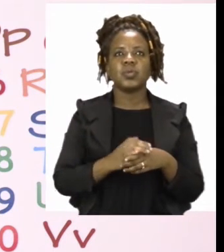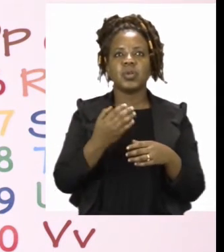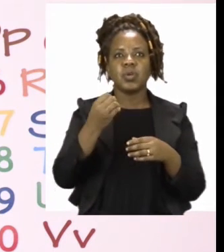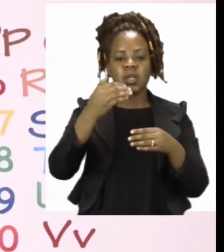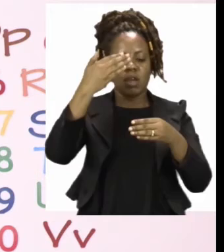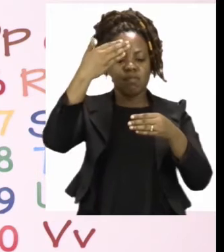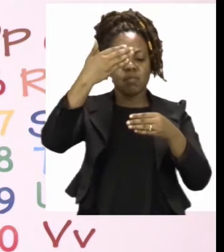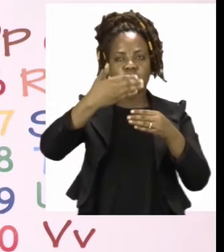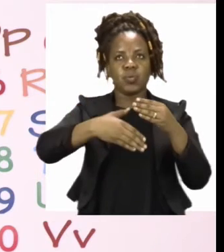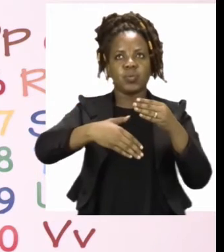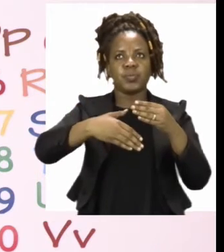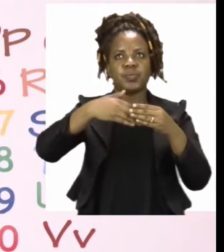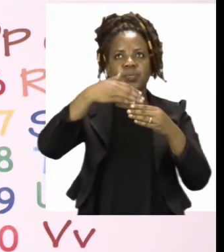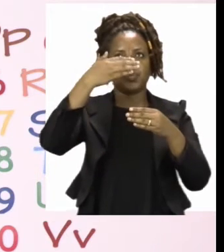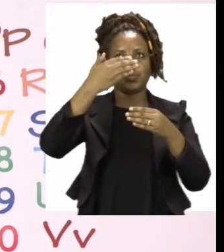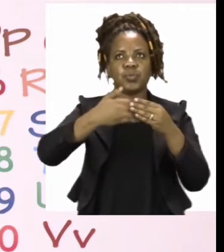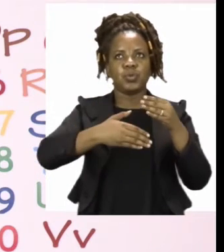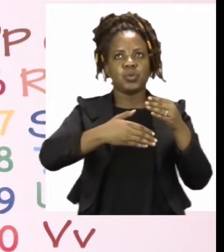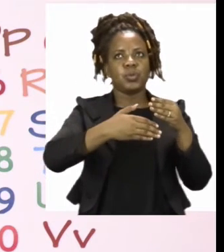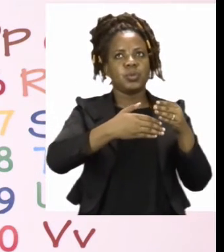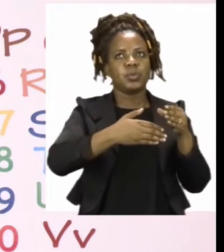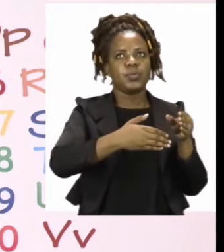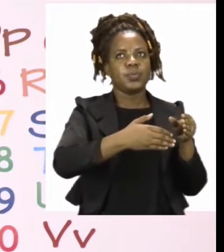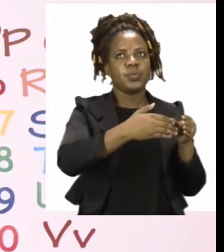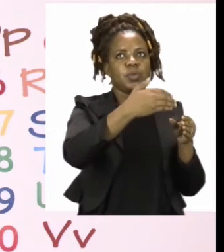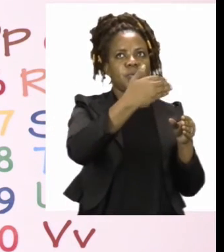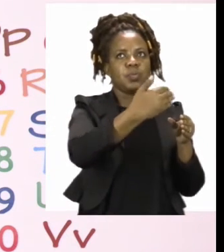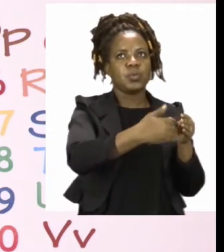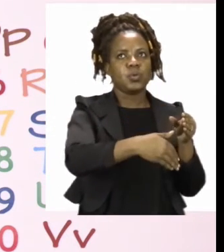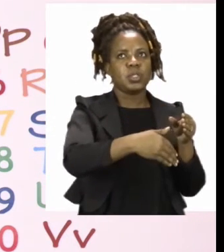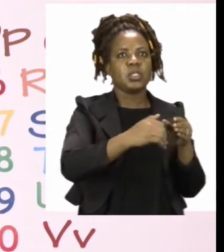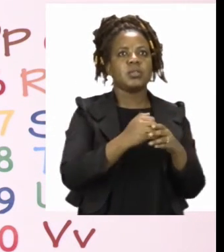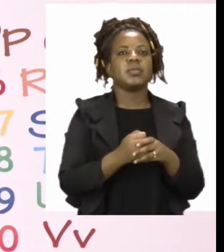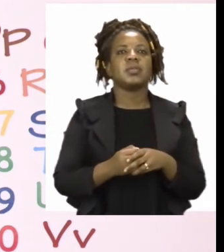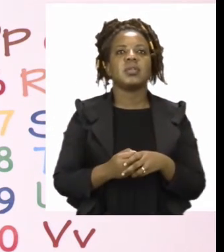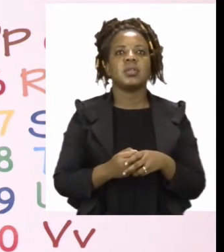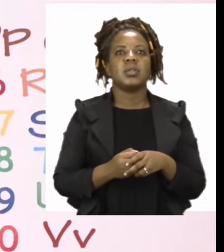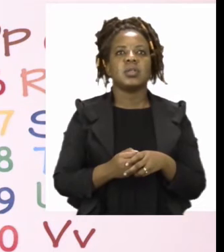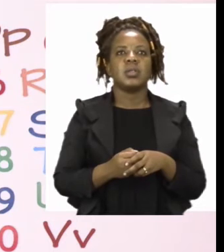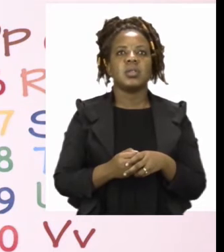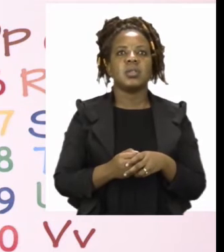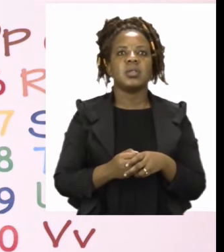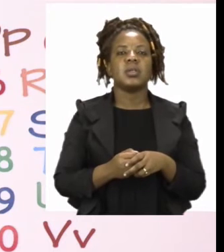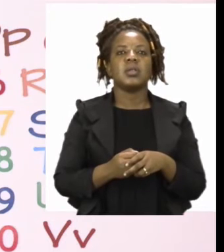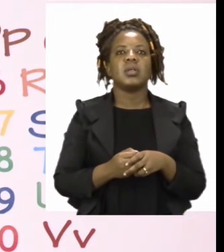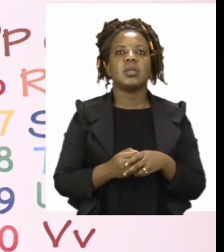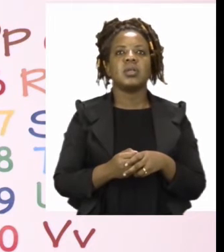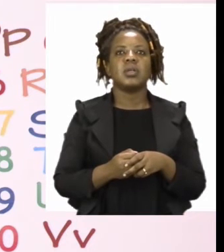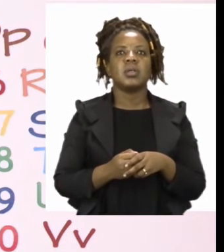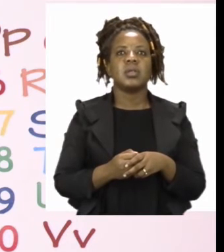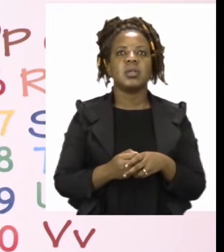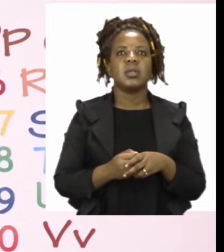the lion is between the sweets and